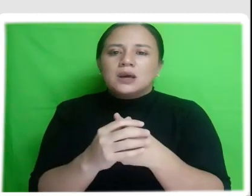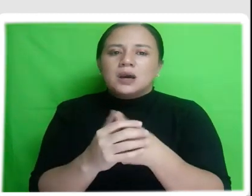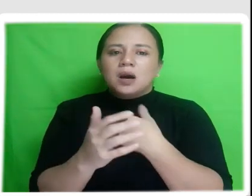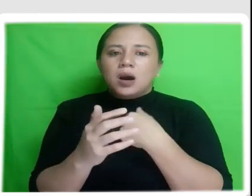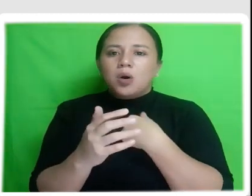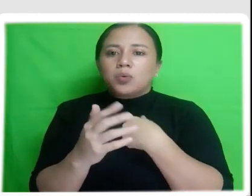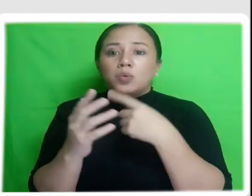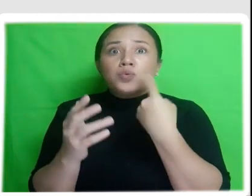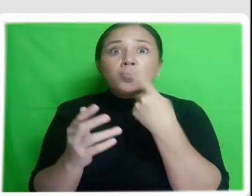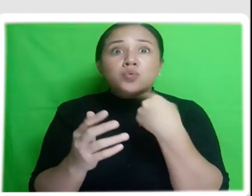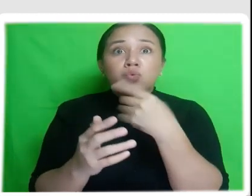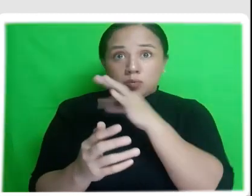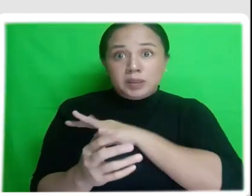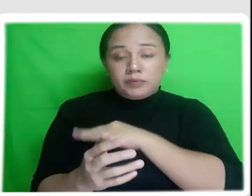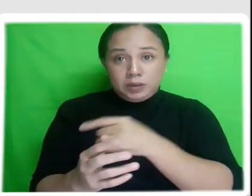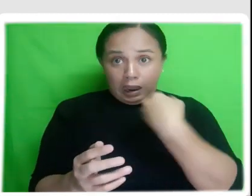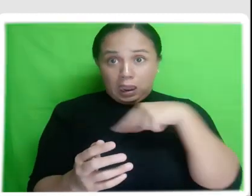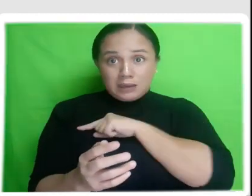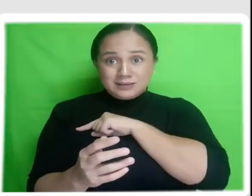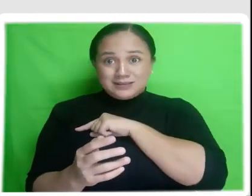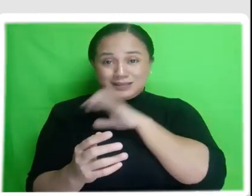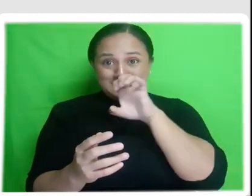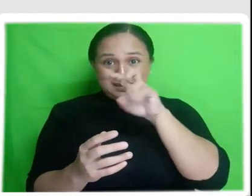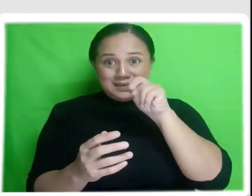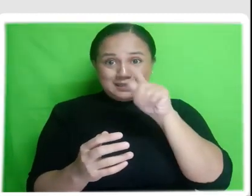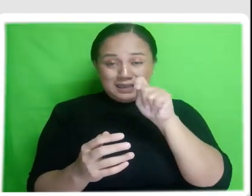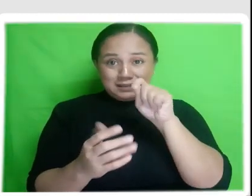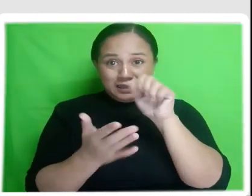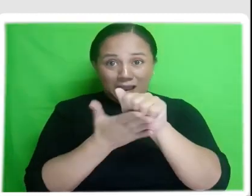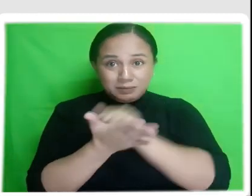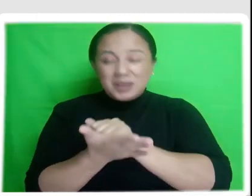is not us or INET or INET Academy.